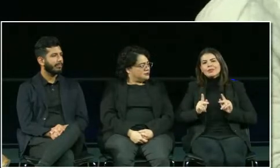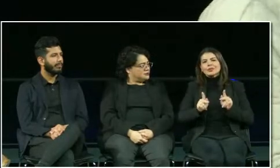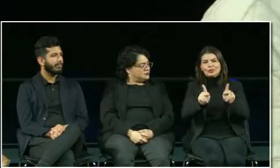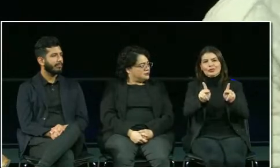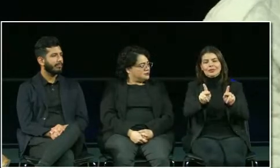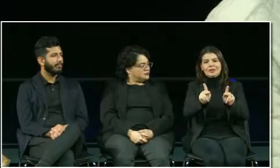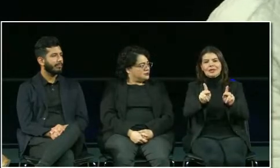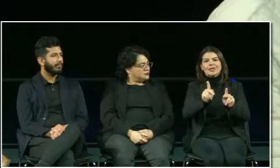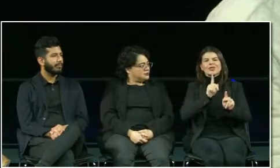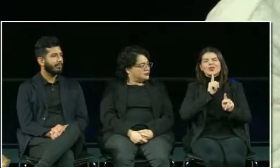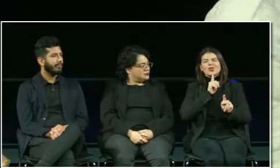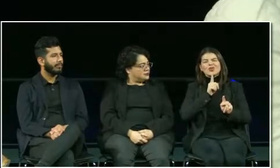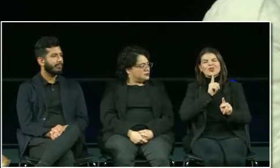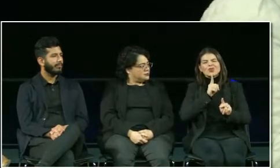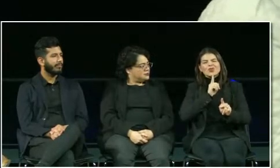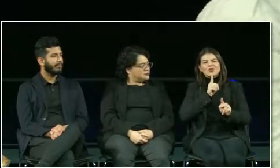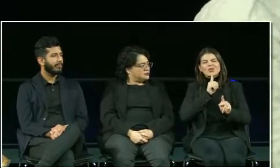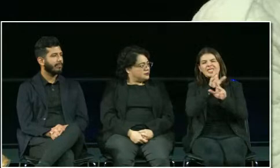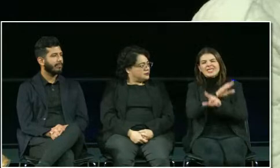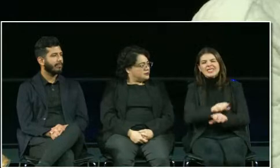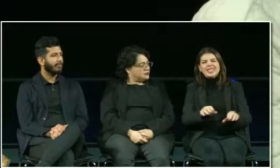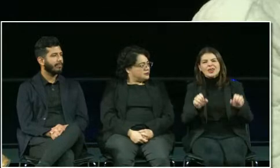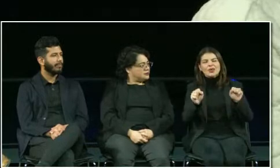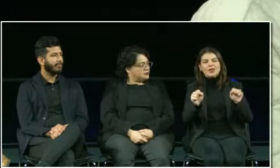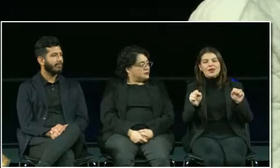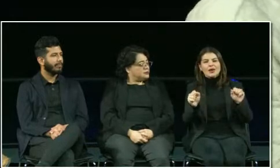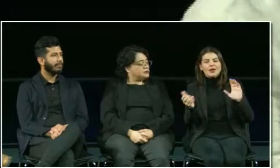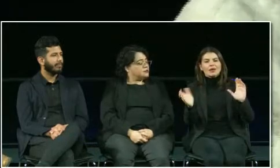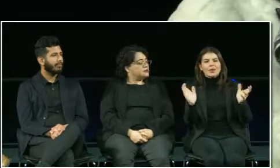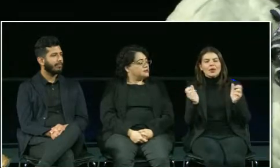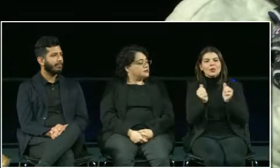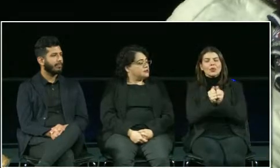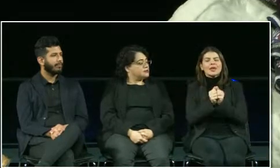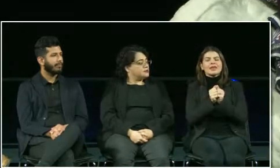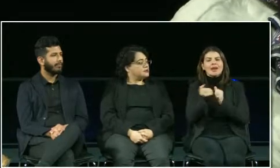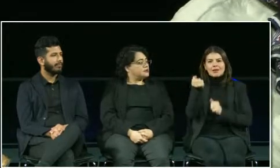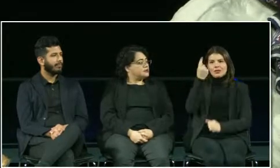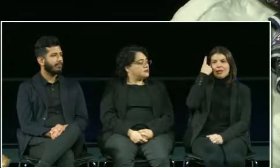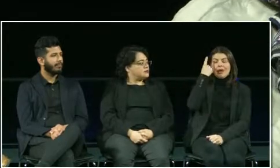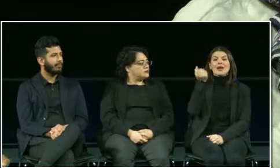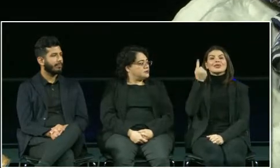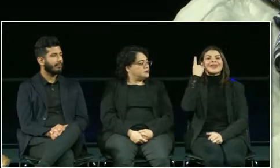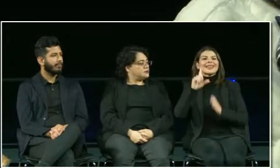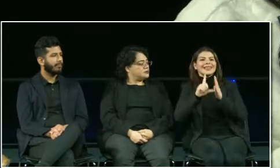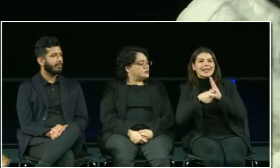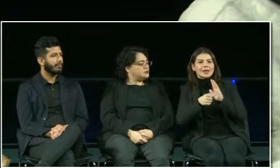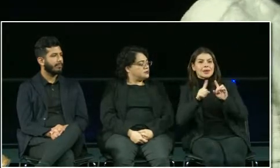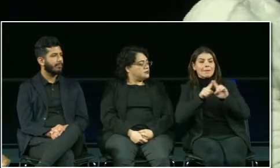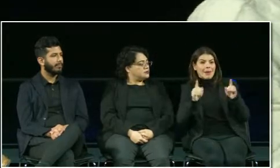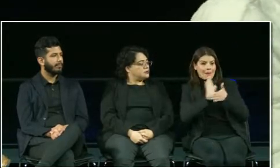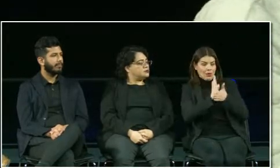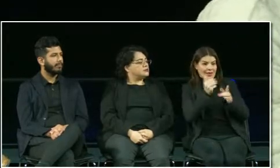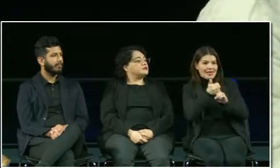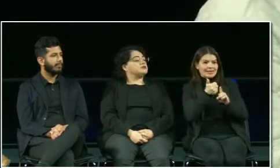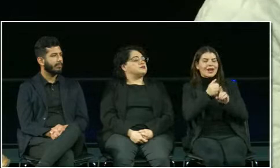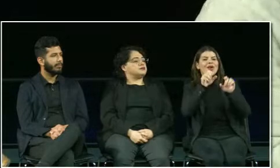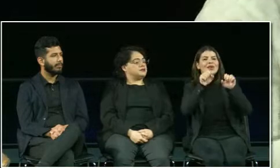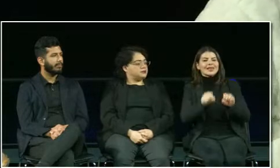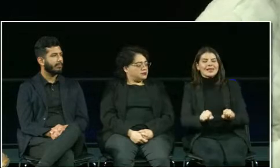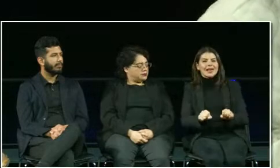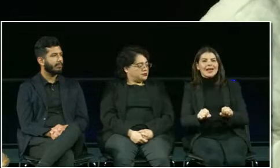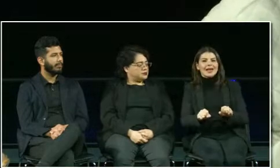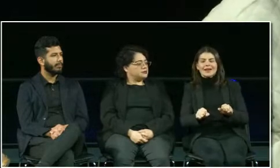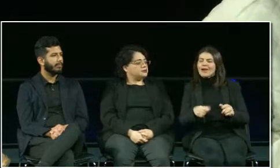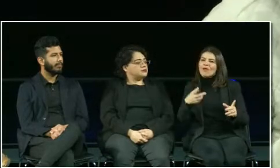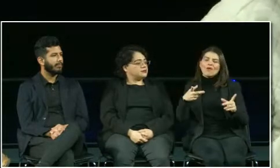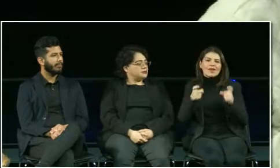to apprehend versus comprehend. Comprehend comes later, but what film does is it can cut you